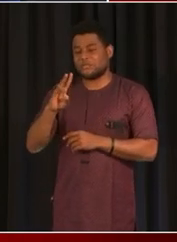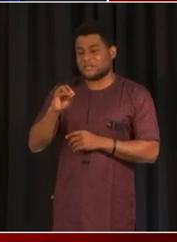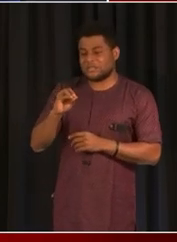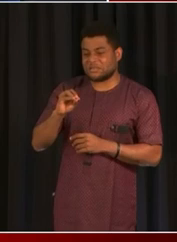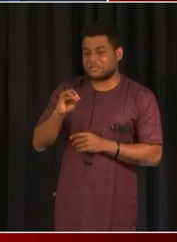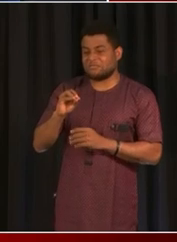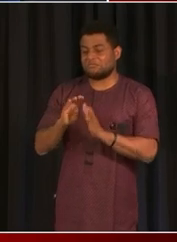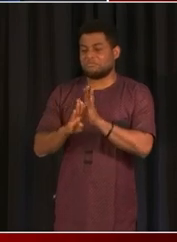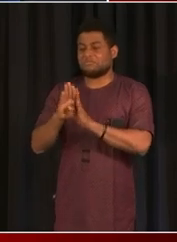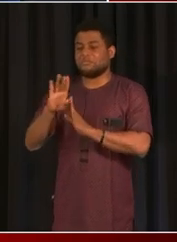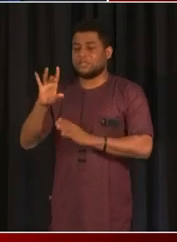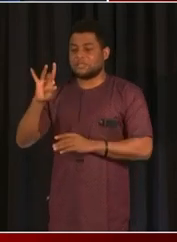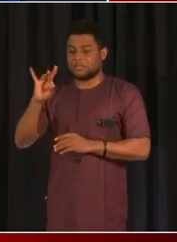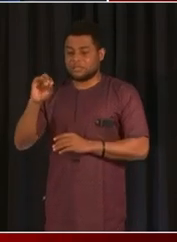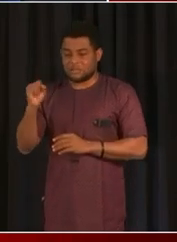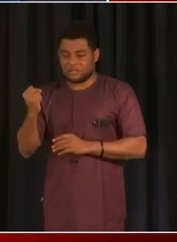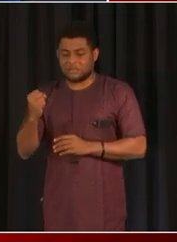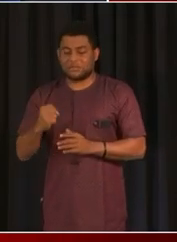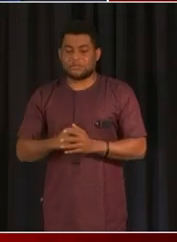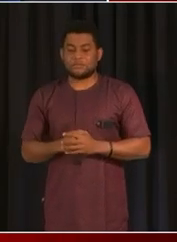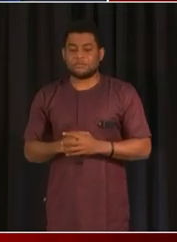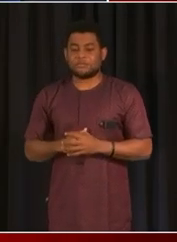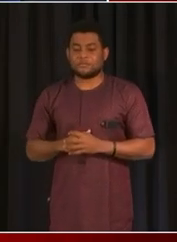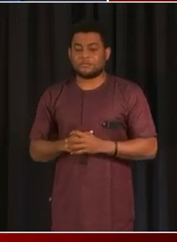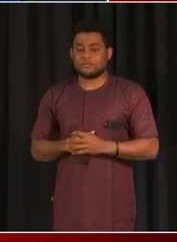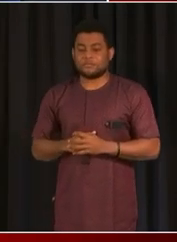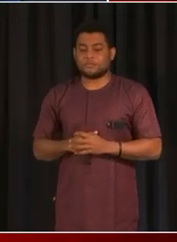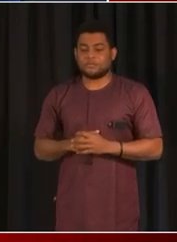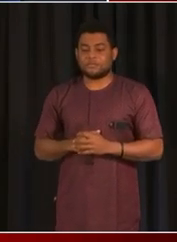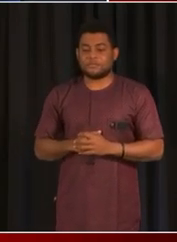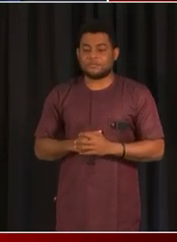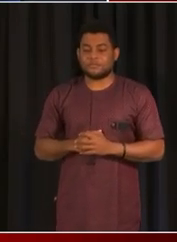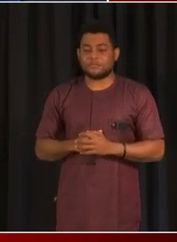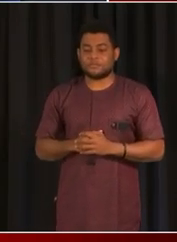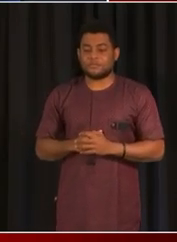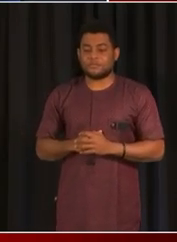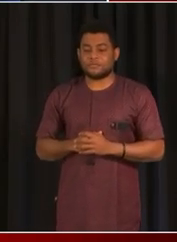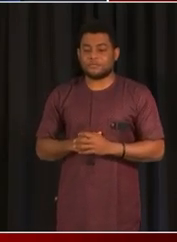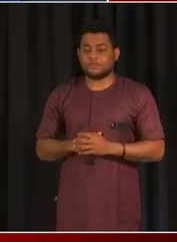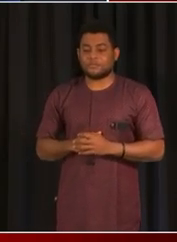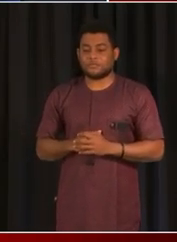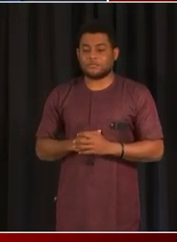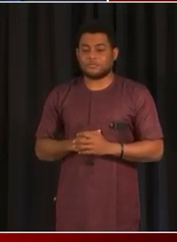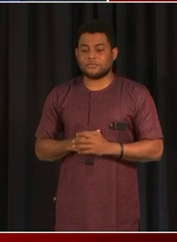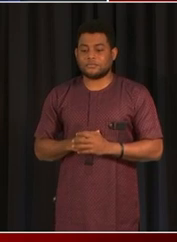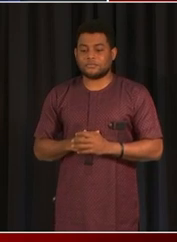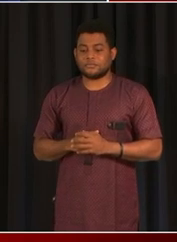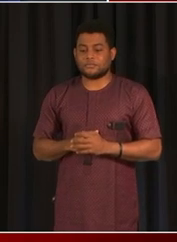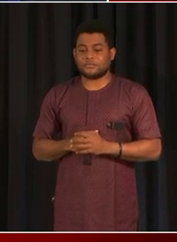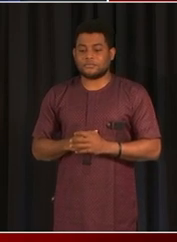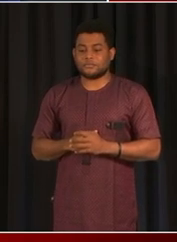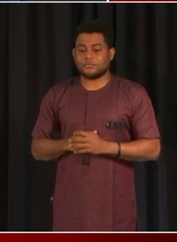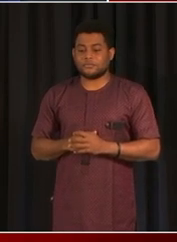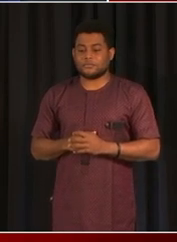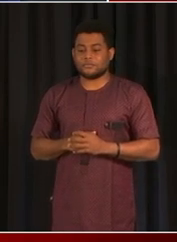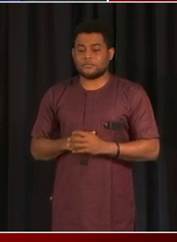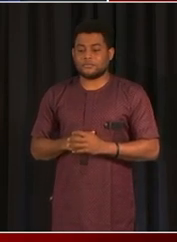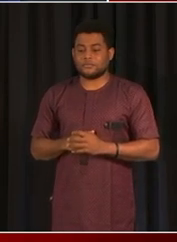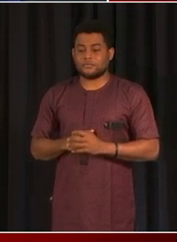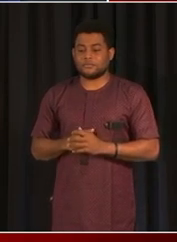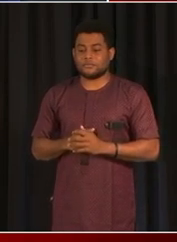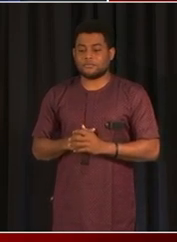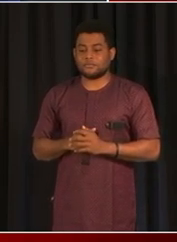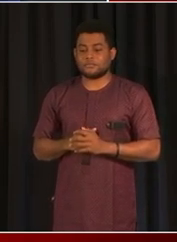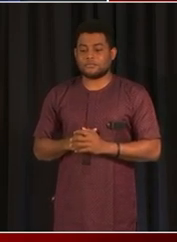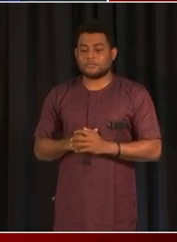the past year. The proportion of people in the hospital due to COVID remains low. And